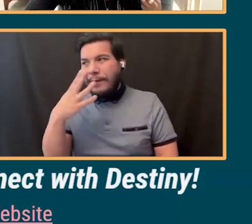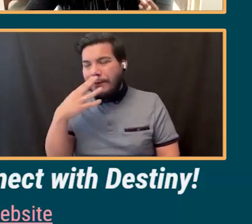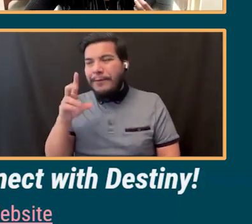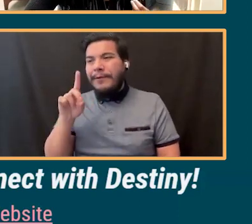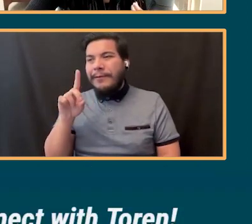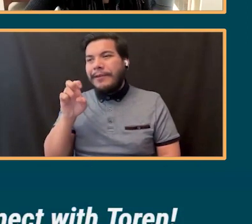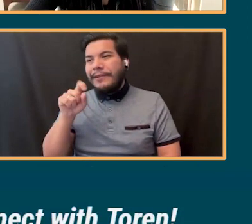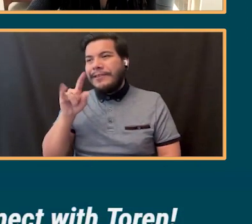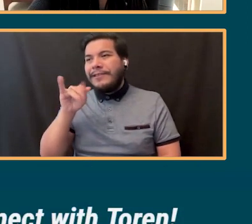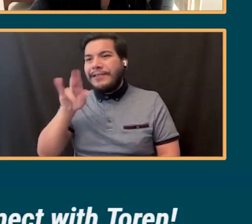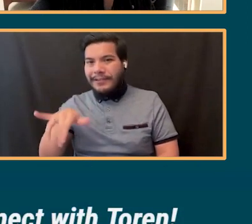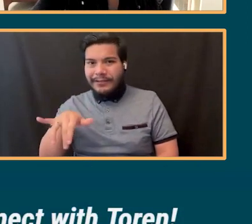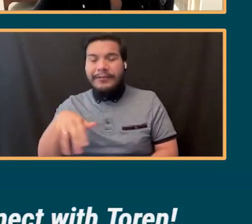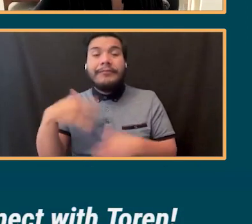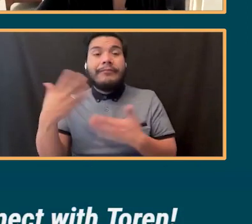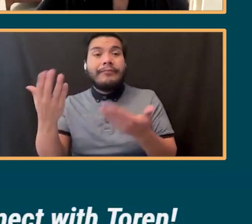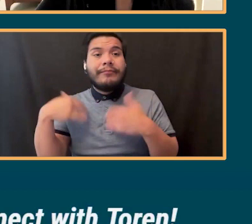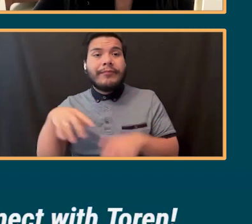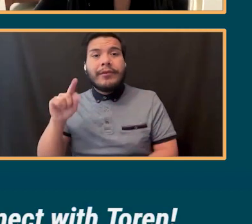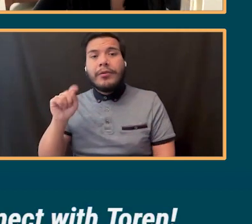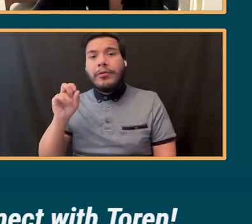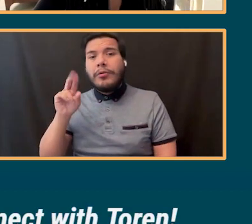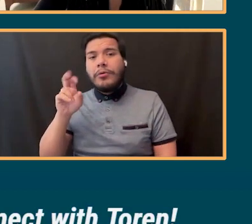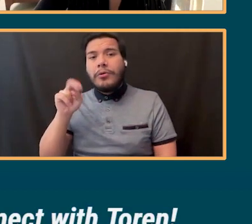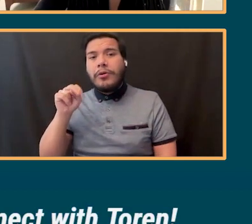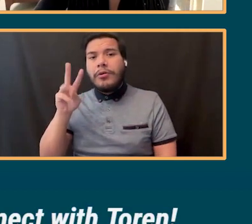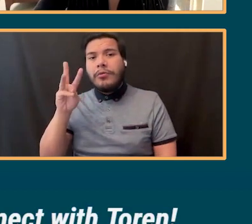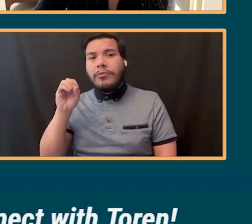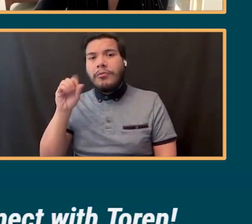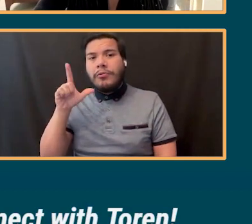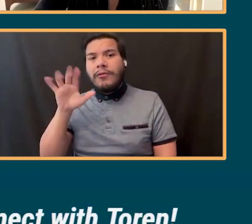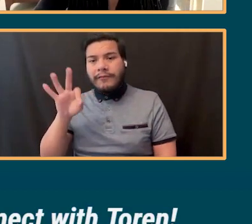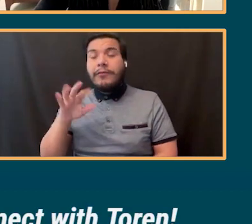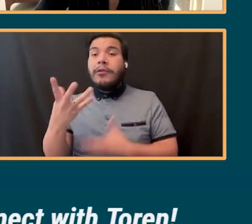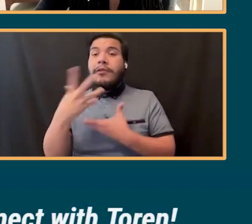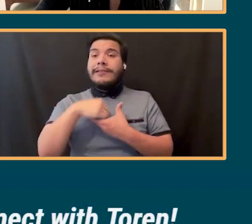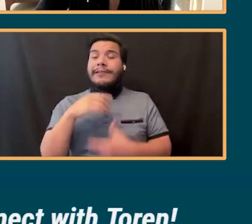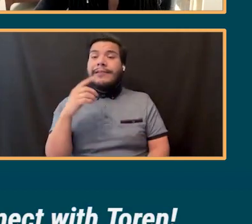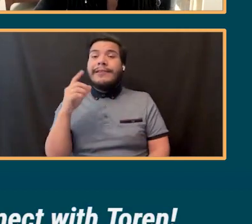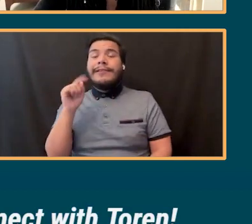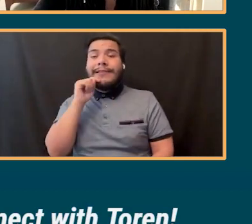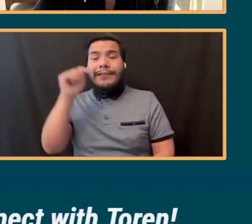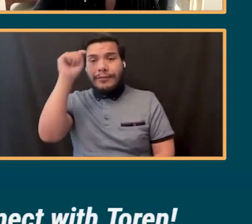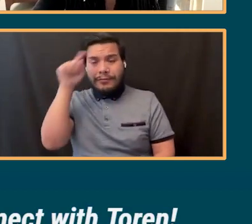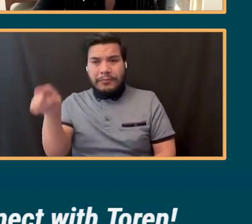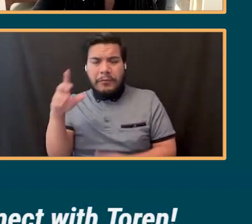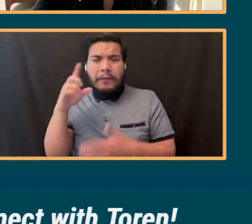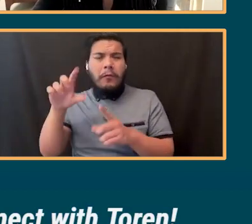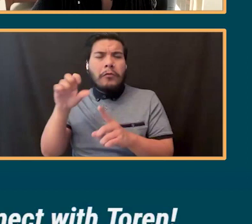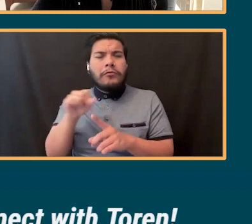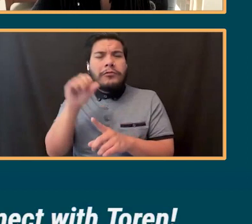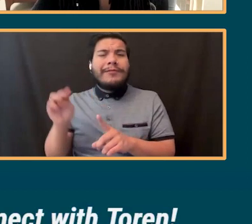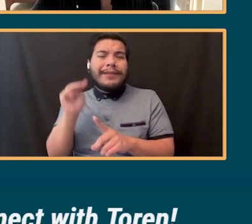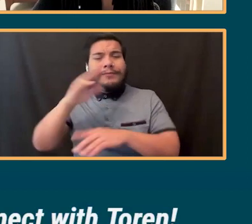here. Meet Toren Wolf, an autistic teenager who is known for his social media presence on platforms such